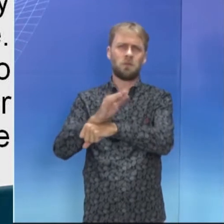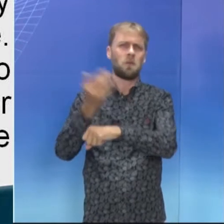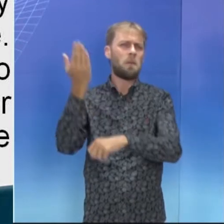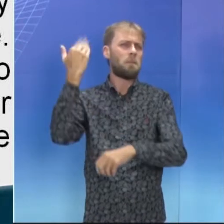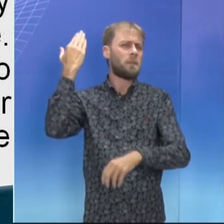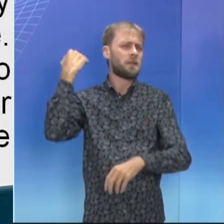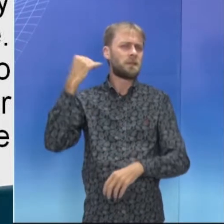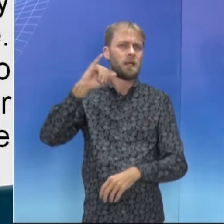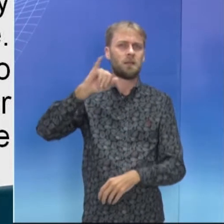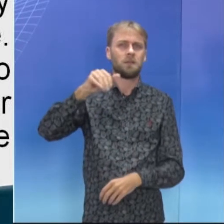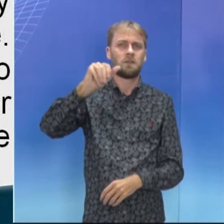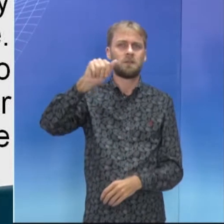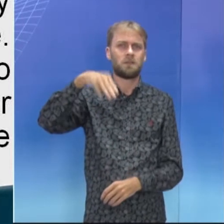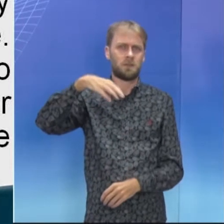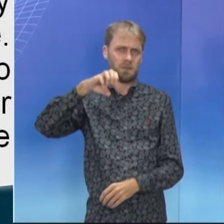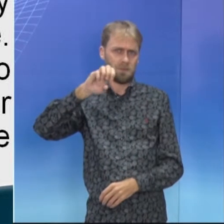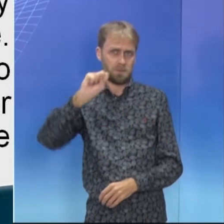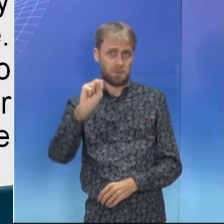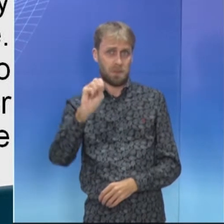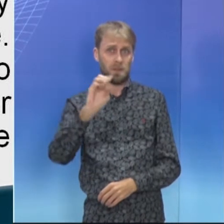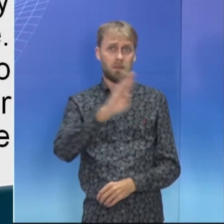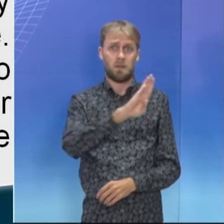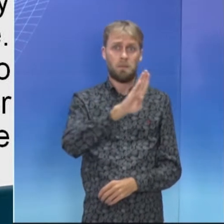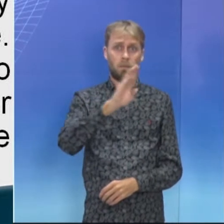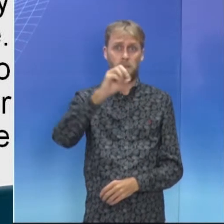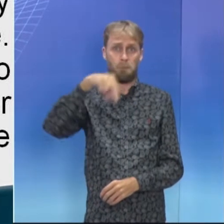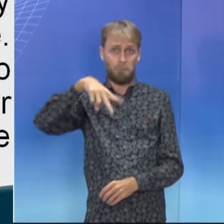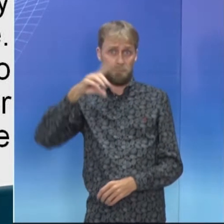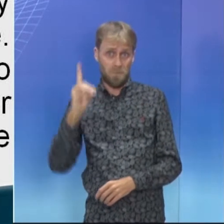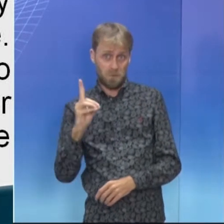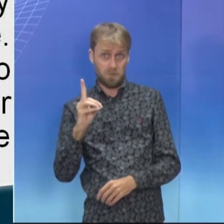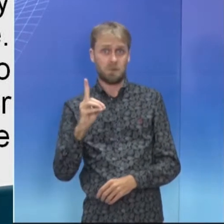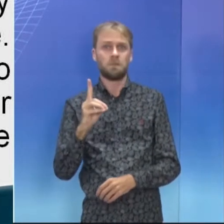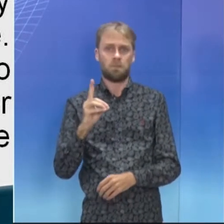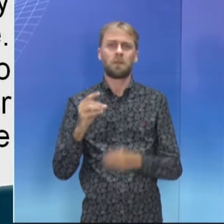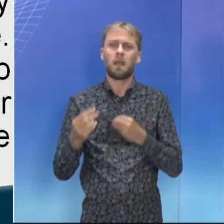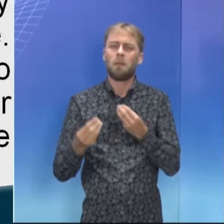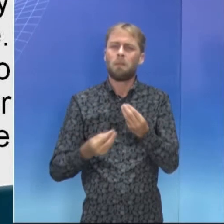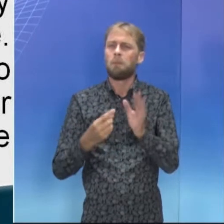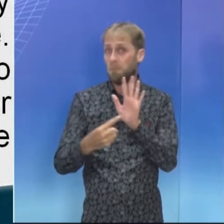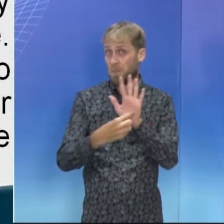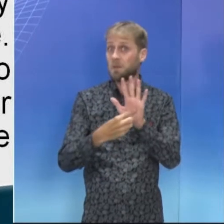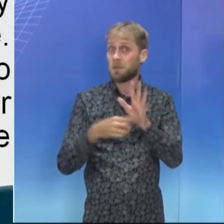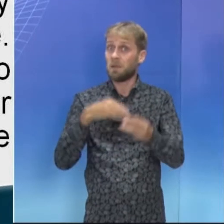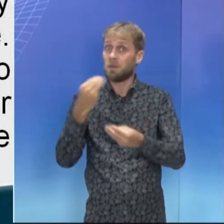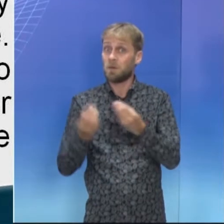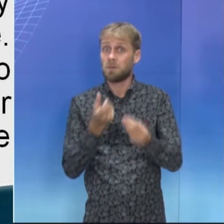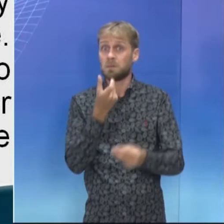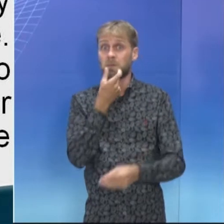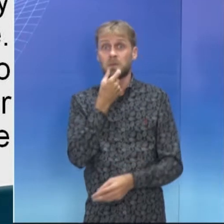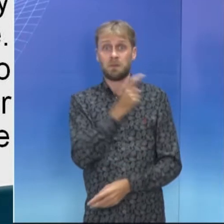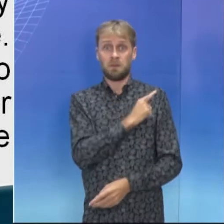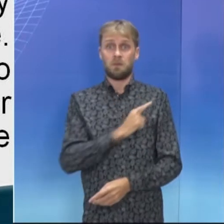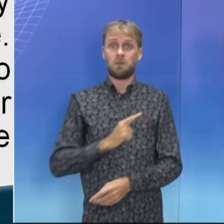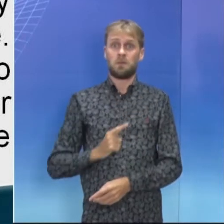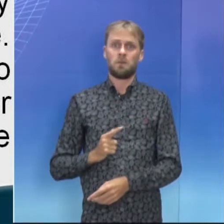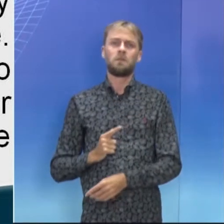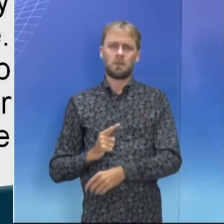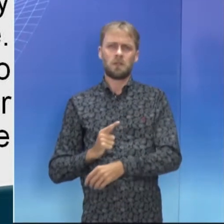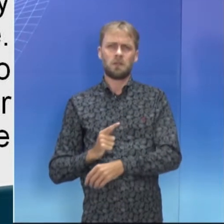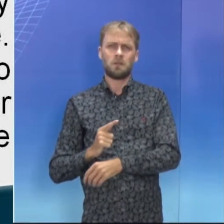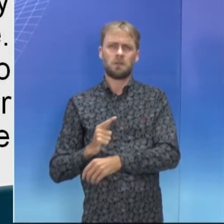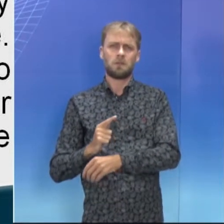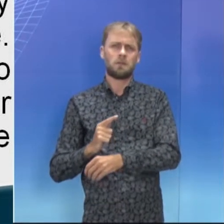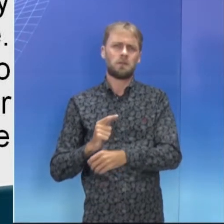a lasting impression of a breach secret agents. A completamente diferente character is about to emerge.